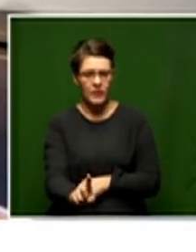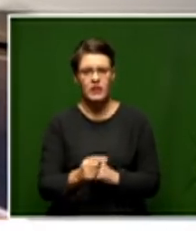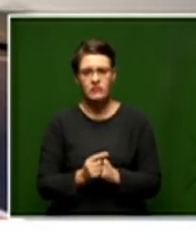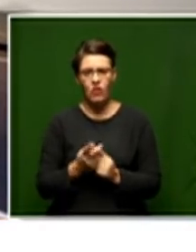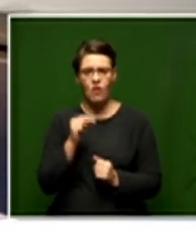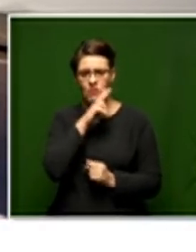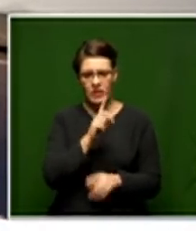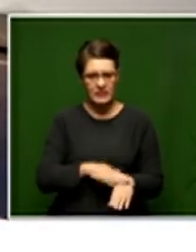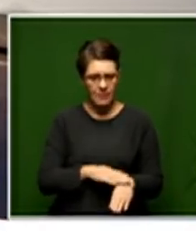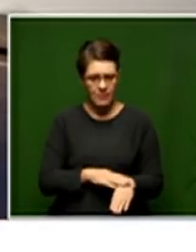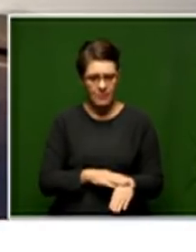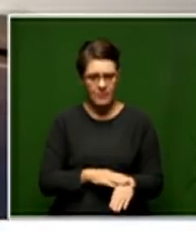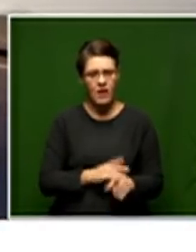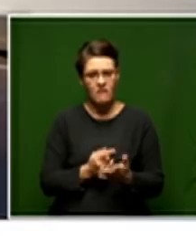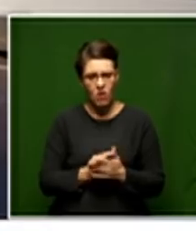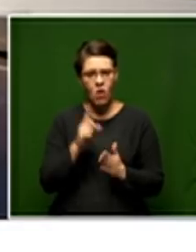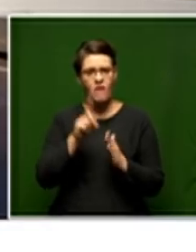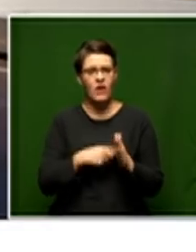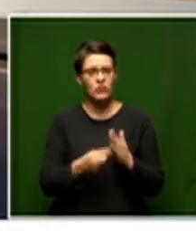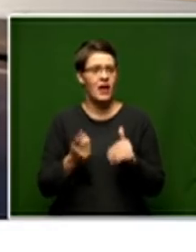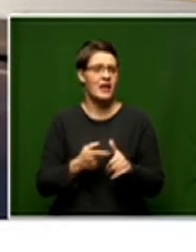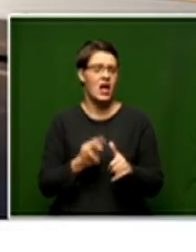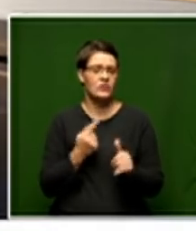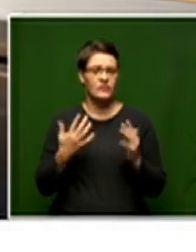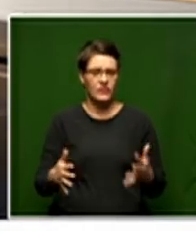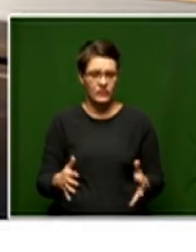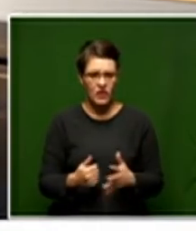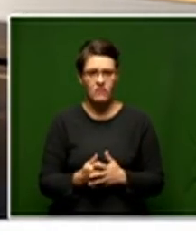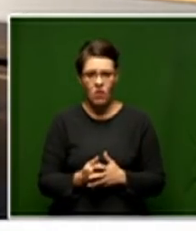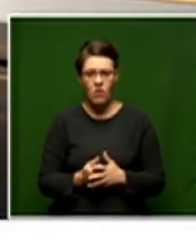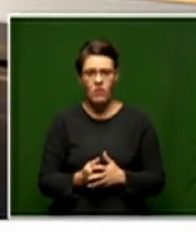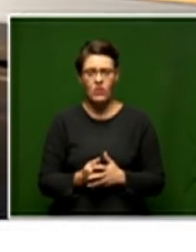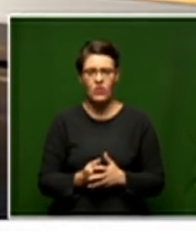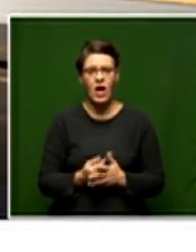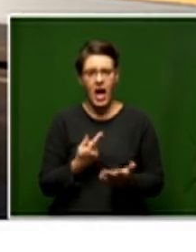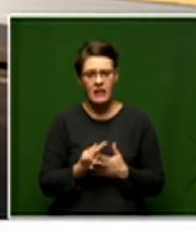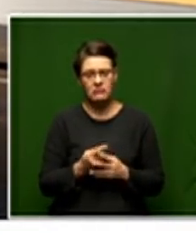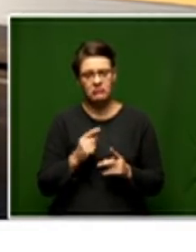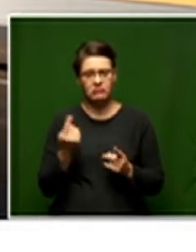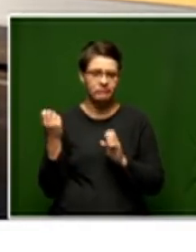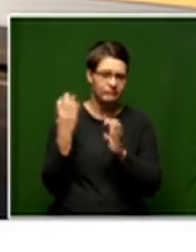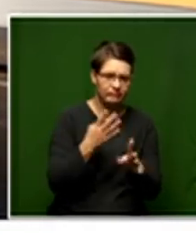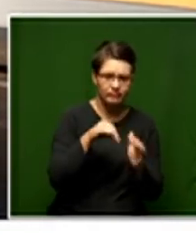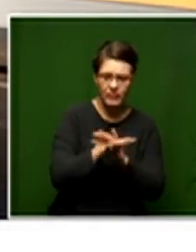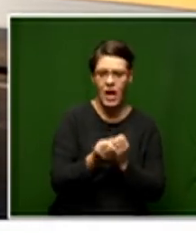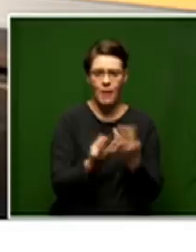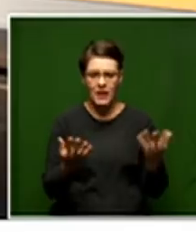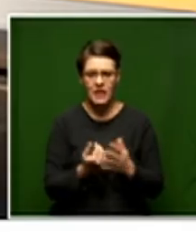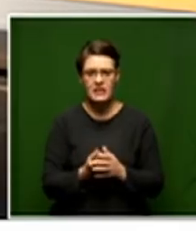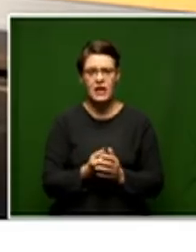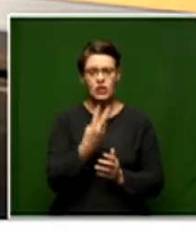in real time with regard to the votes that have been counted, the turnout and the rest. So sitting